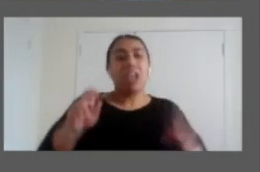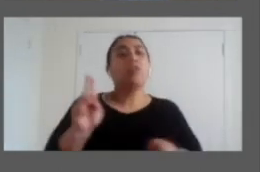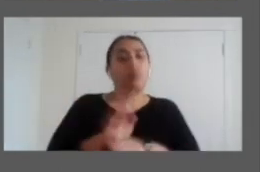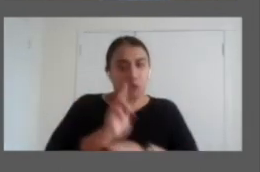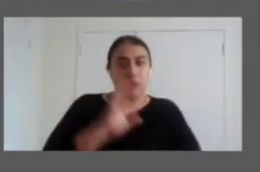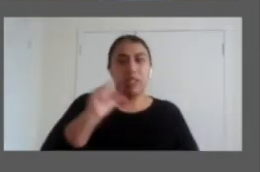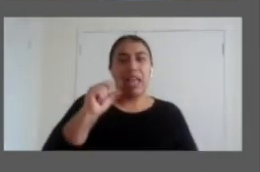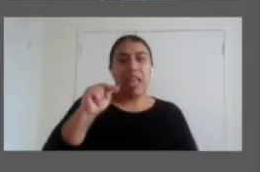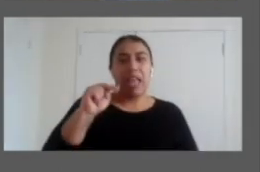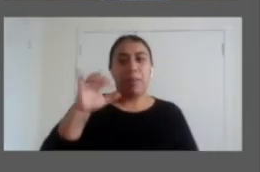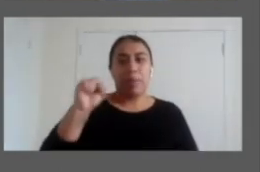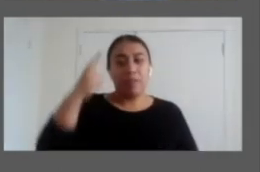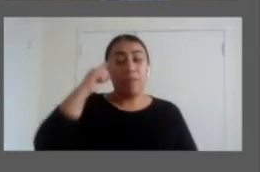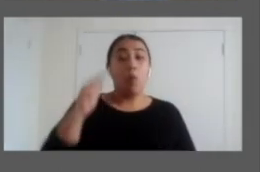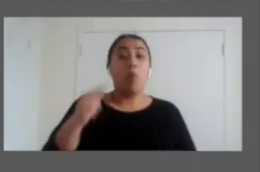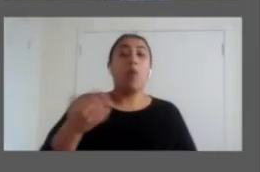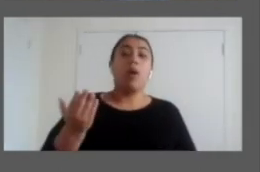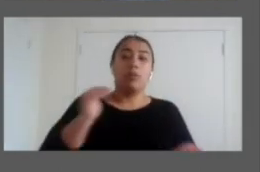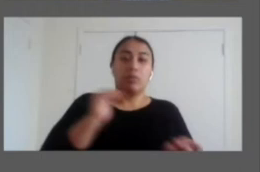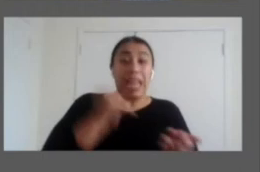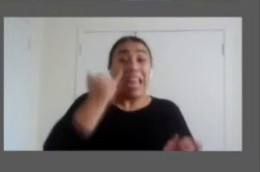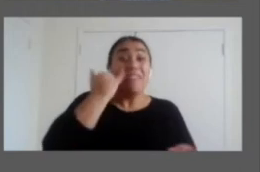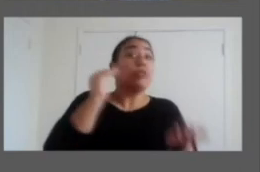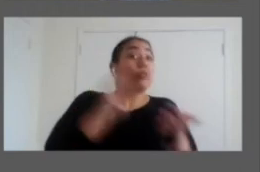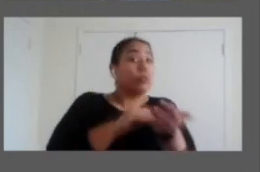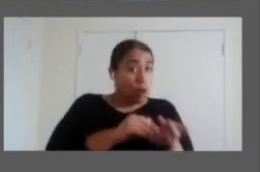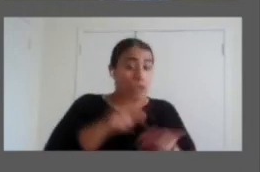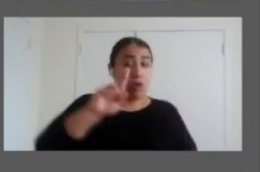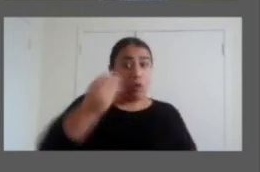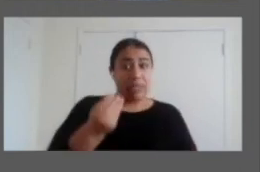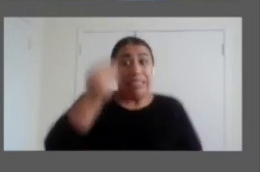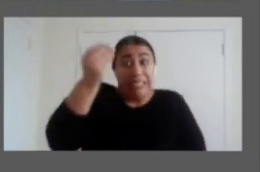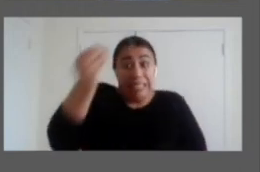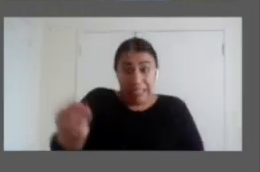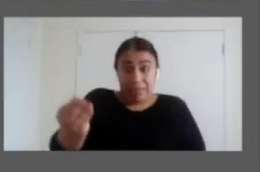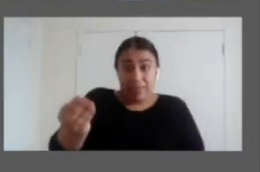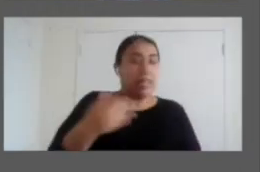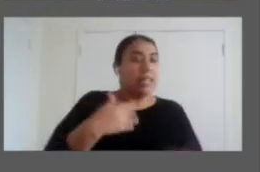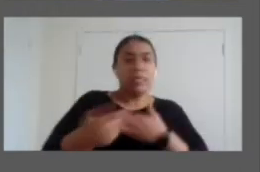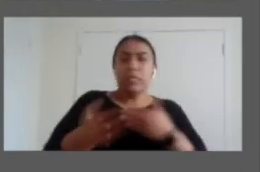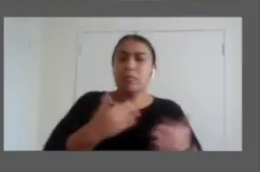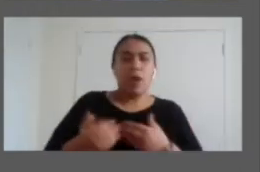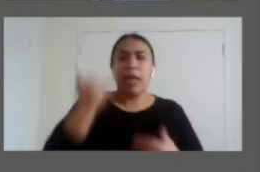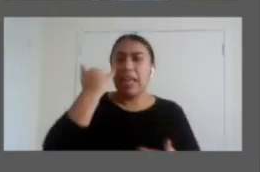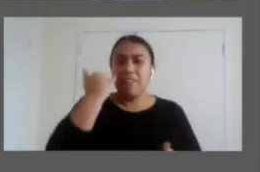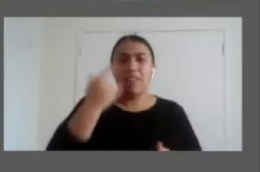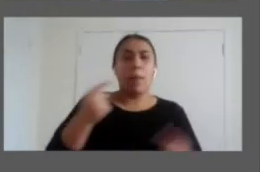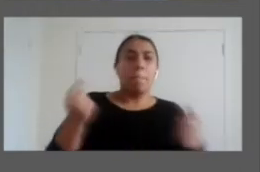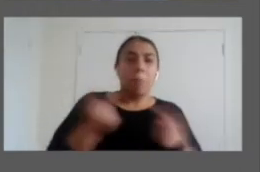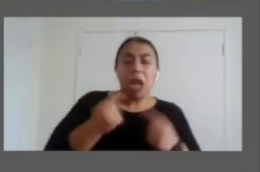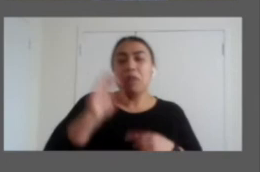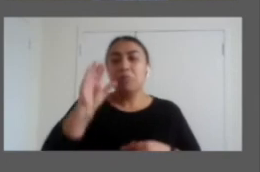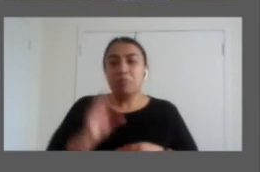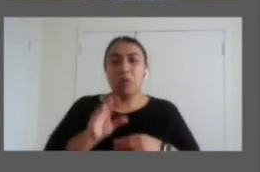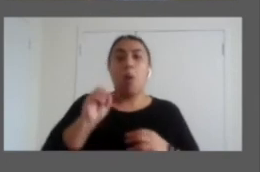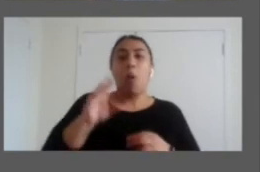August 2016, the ACPMR, Access to Cannabis for Medical Purposes, took over as the new